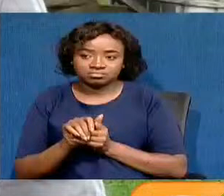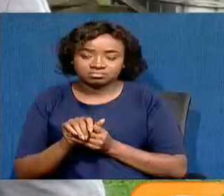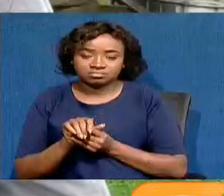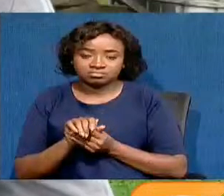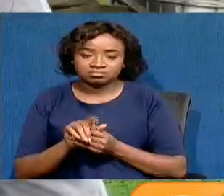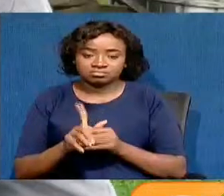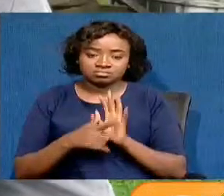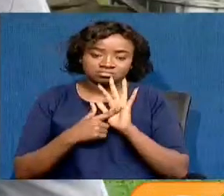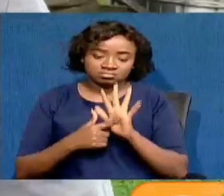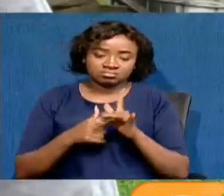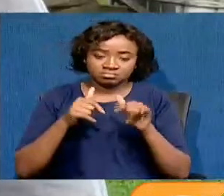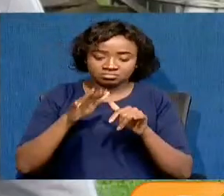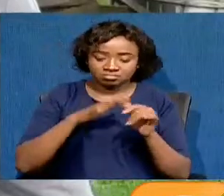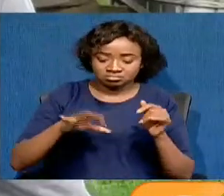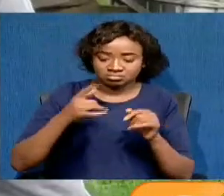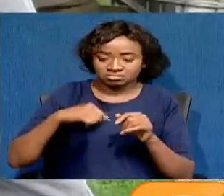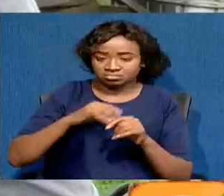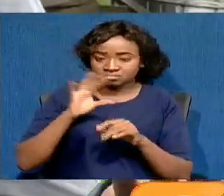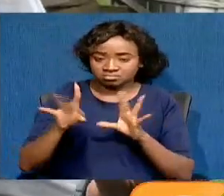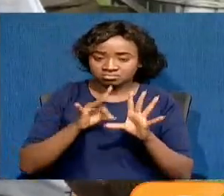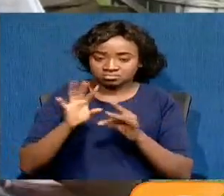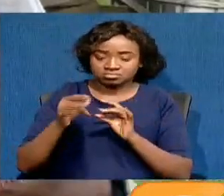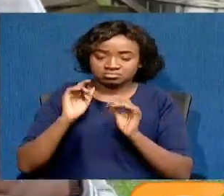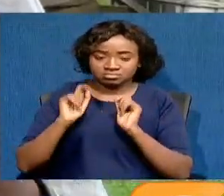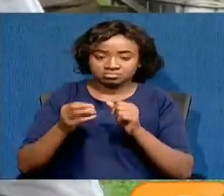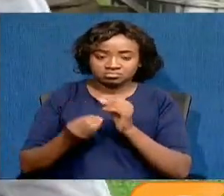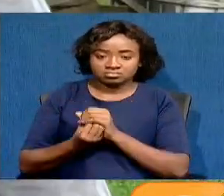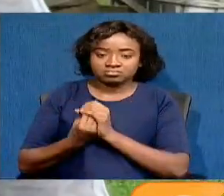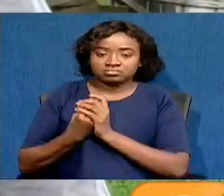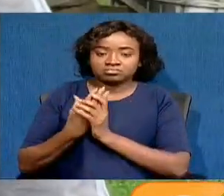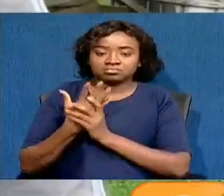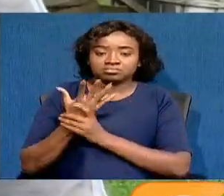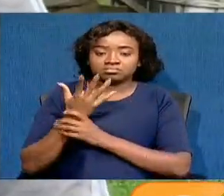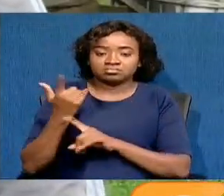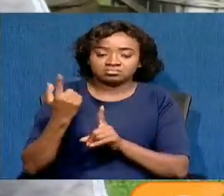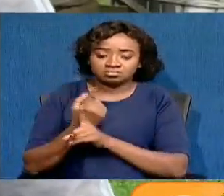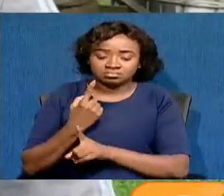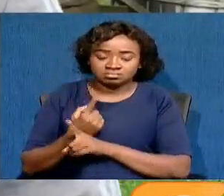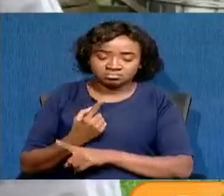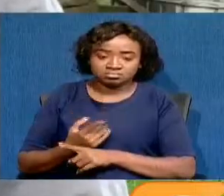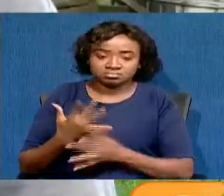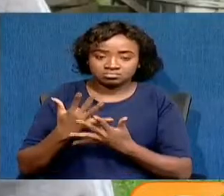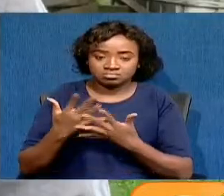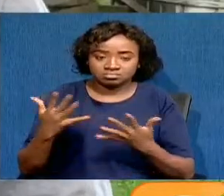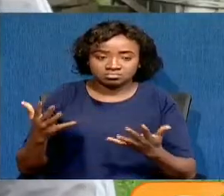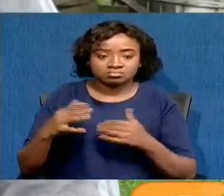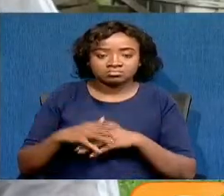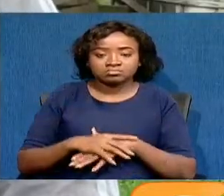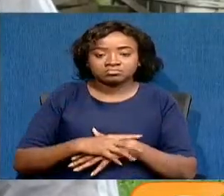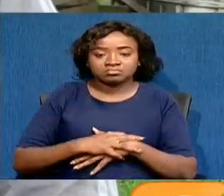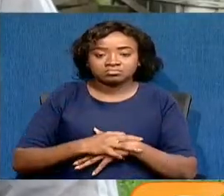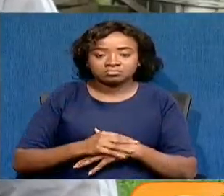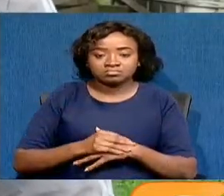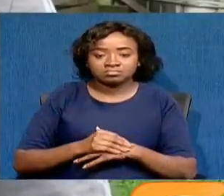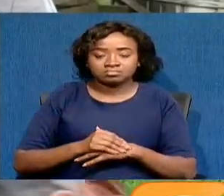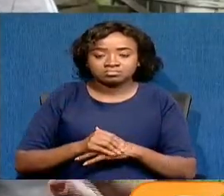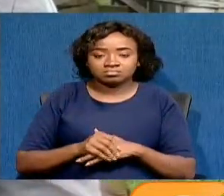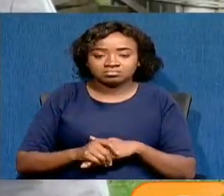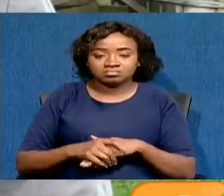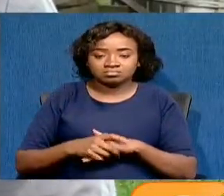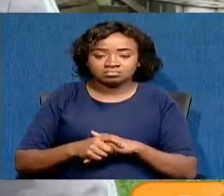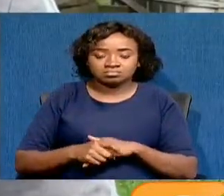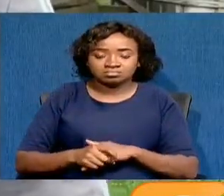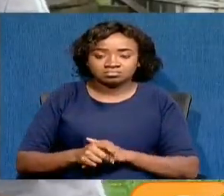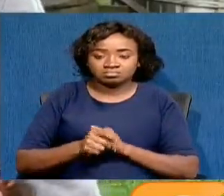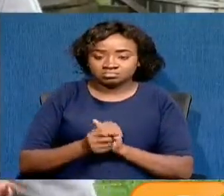establish different varieties of the nutrients, climate-smart forages. And